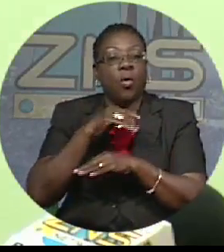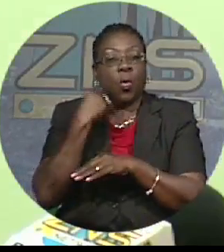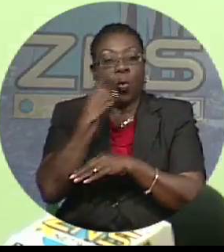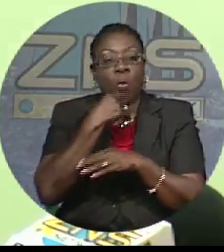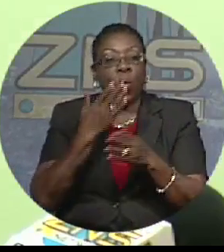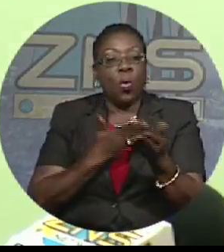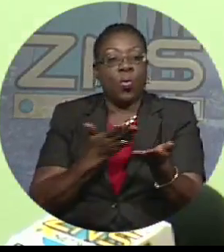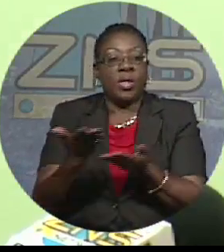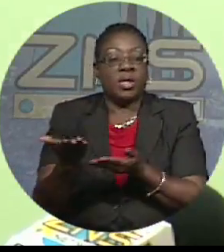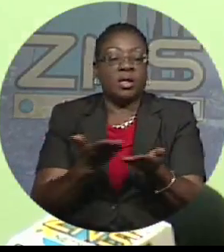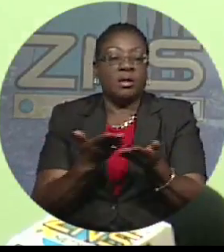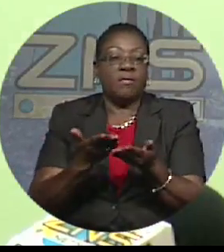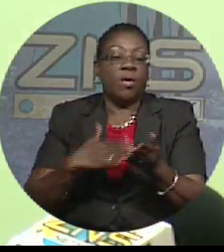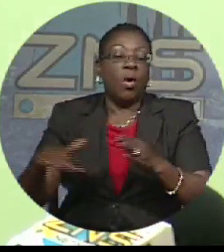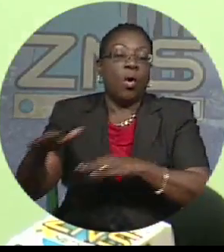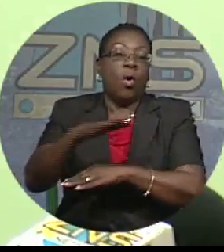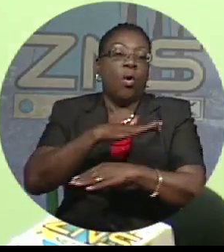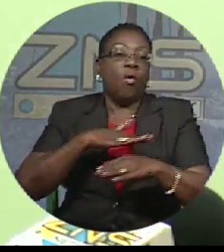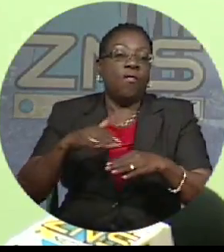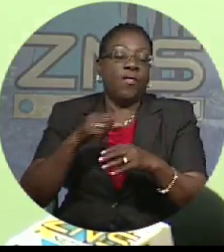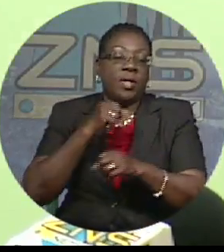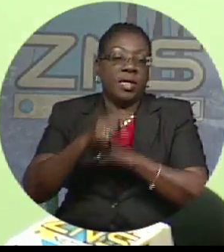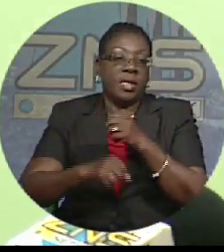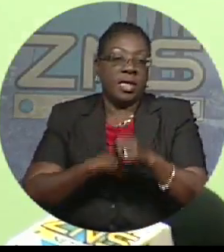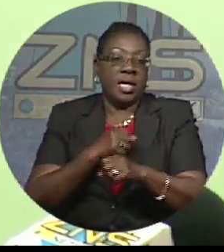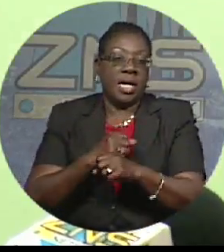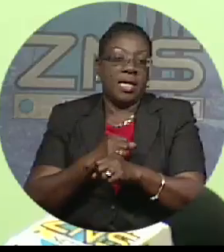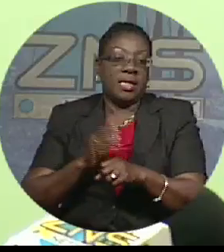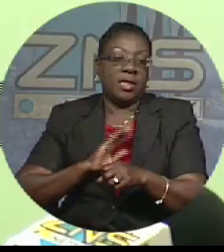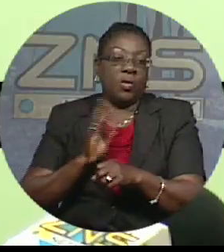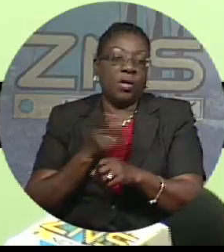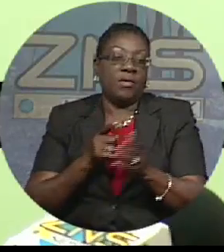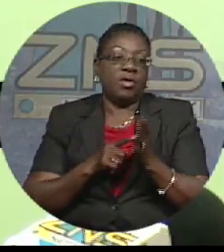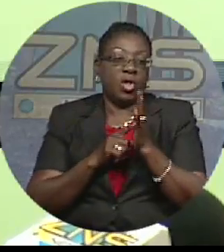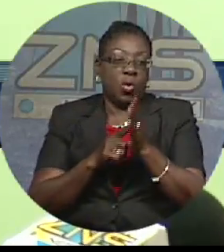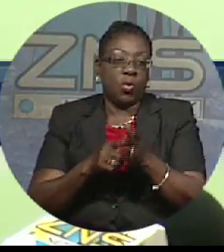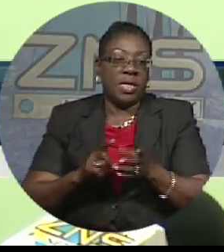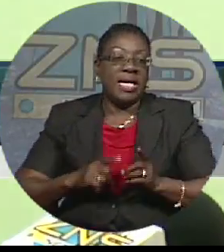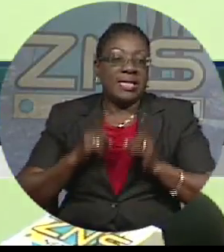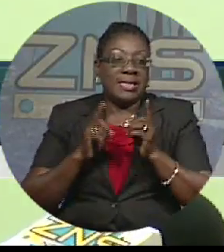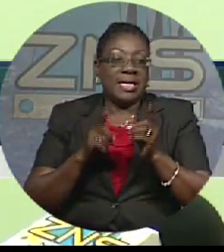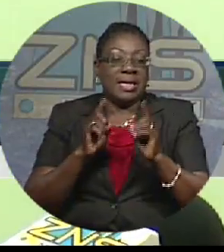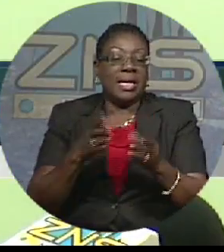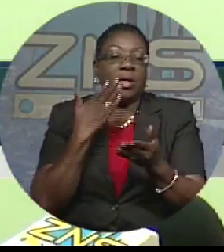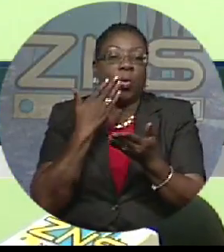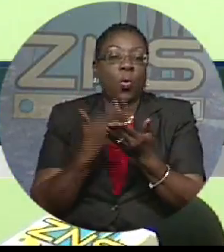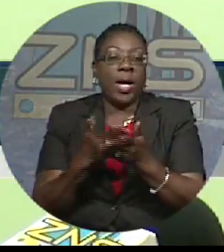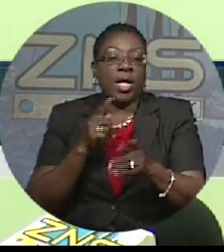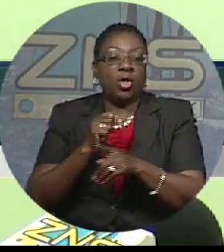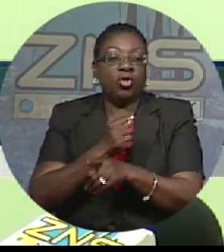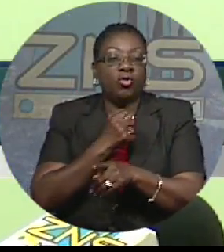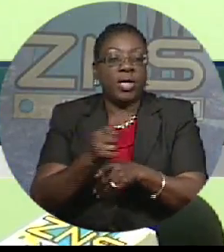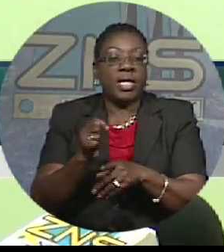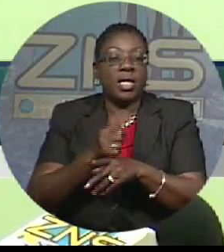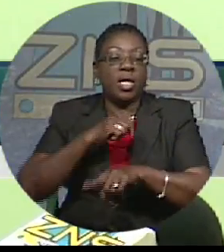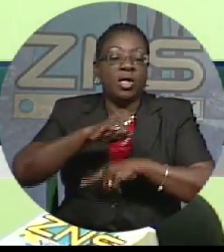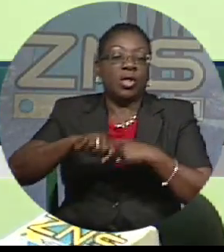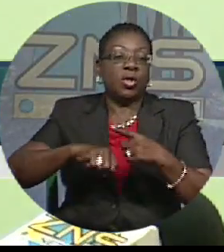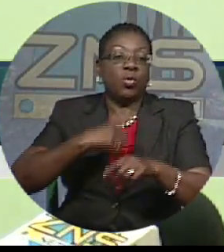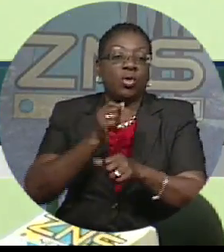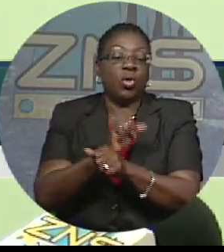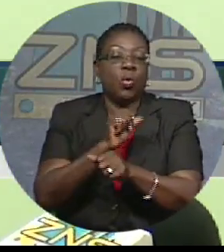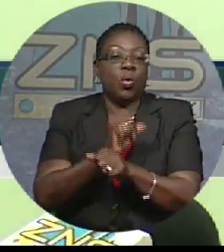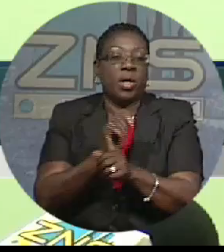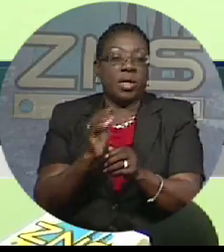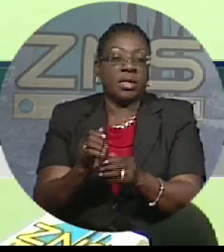Over the years, we've truly had a cadre of very dedicated, well-trained social workers, and of course